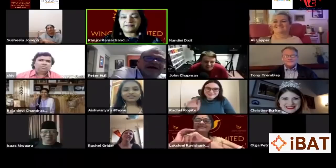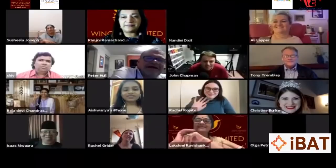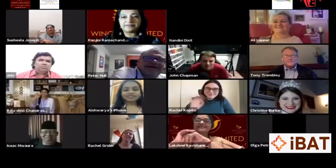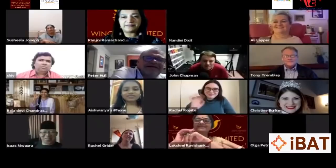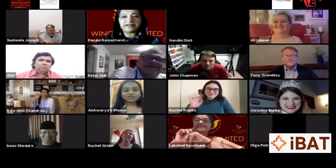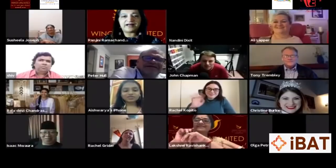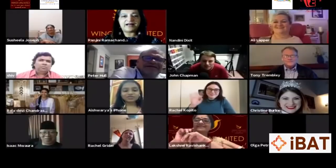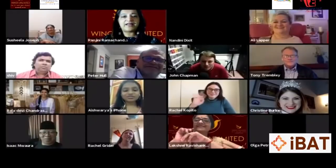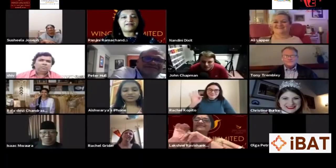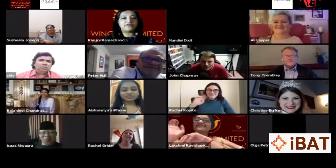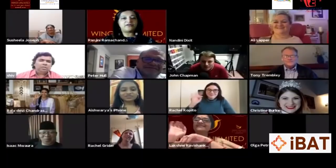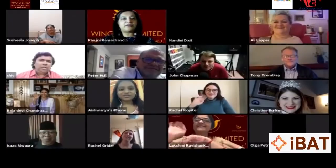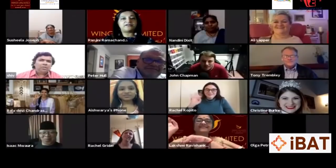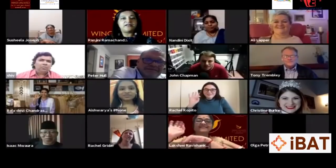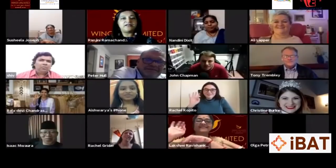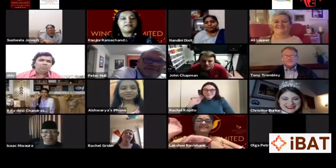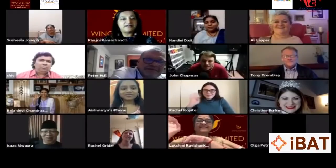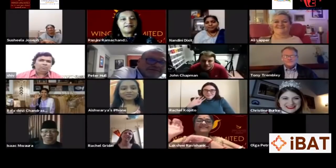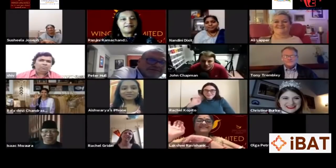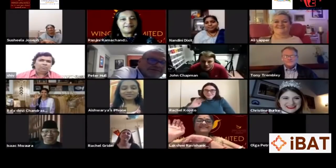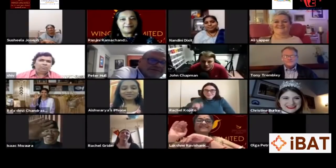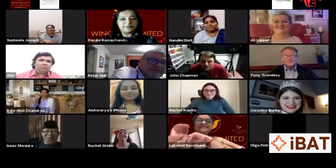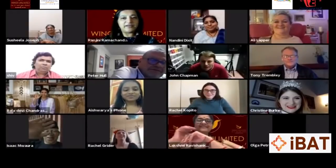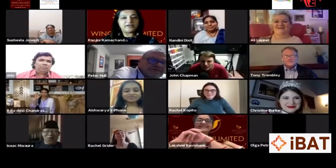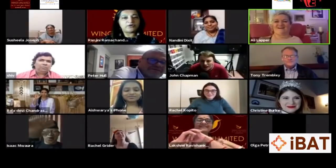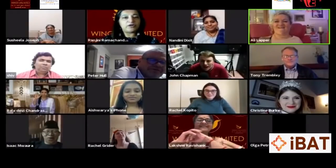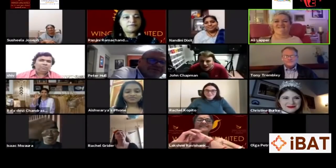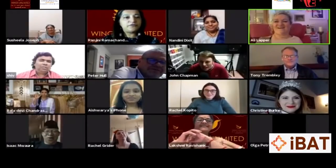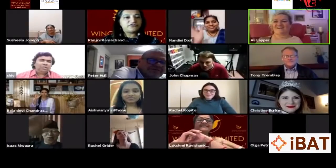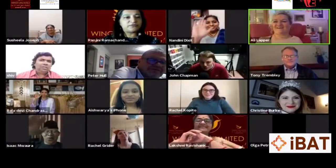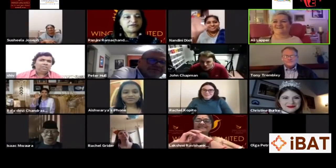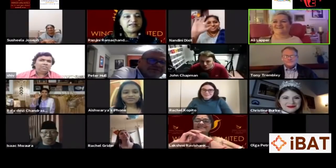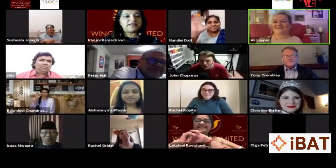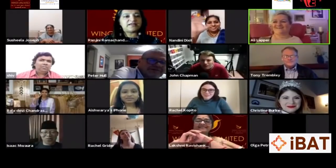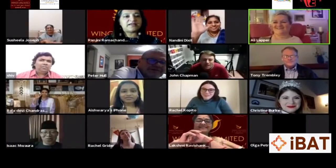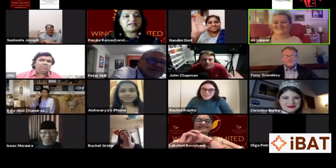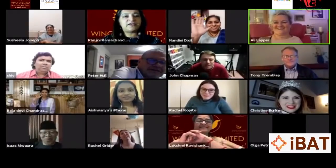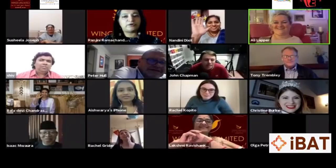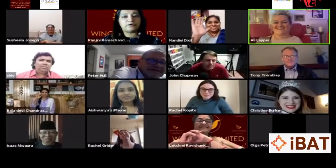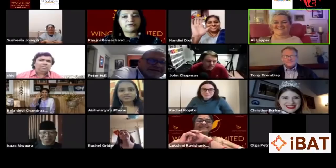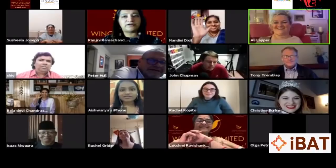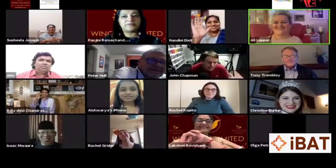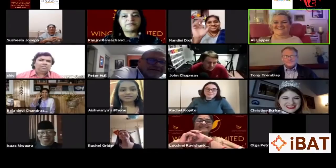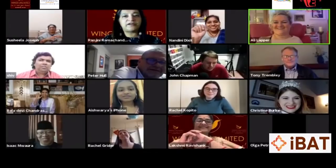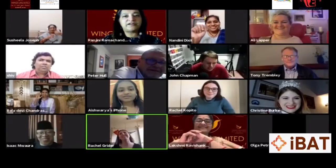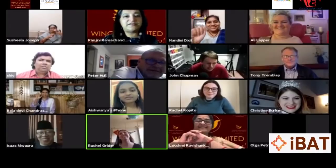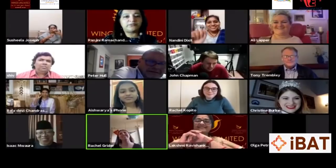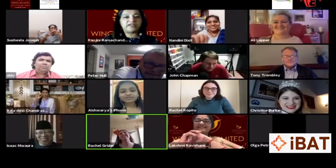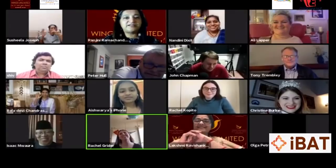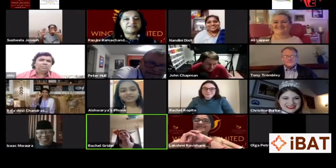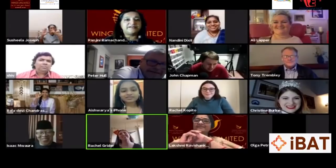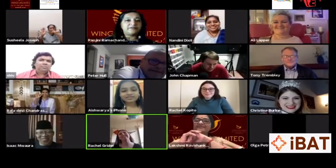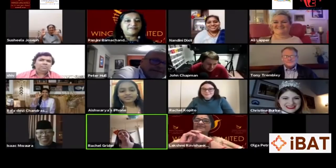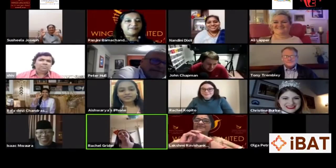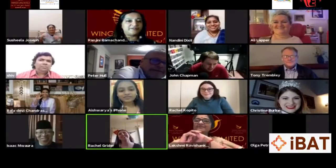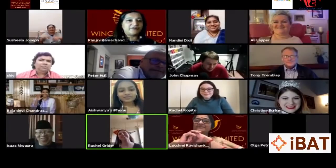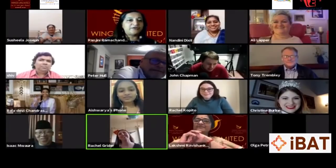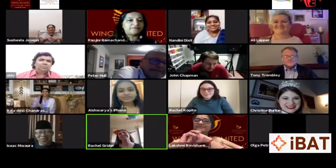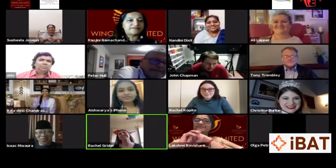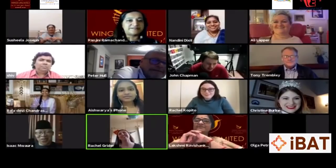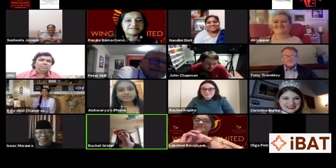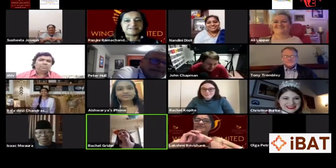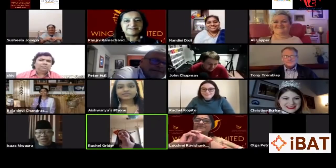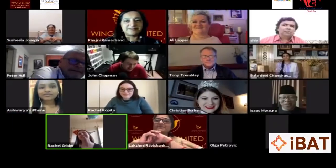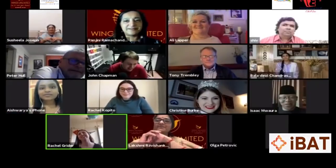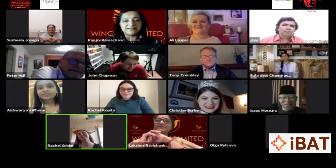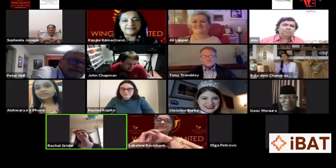hi. Hello. Hi, everyone. Thank you all for joining in. Thank you, guys. Celebrating Wings Unlimited with all